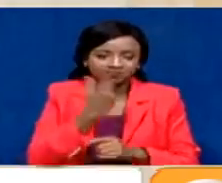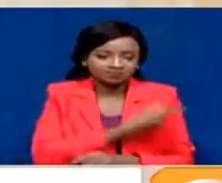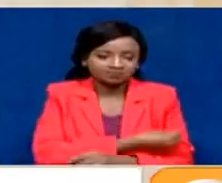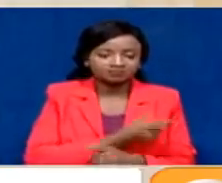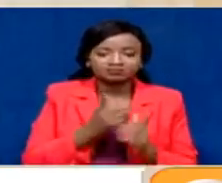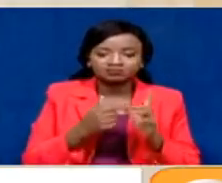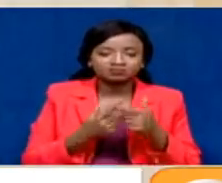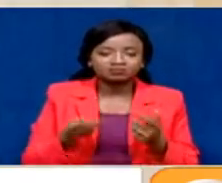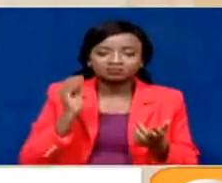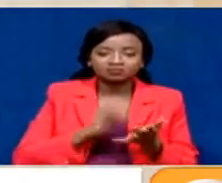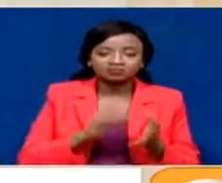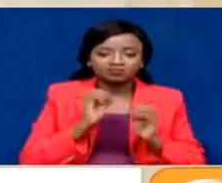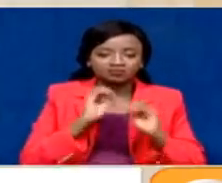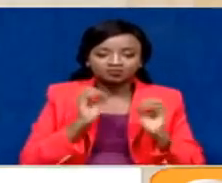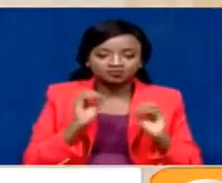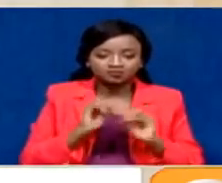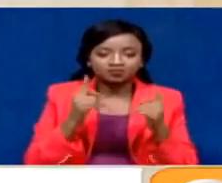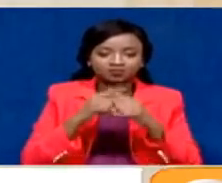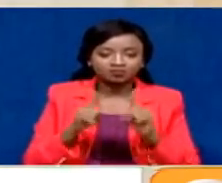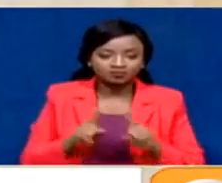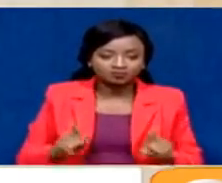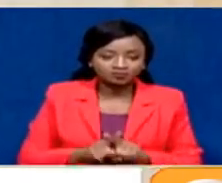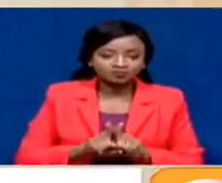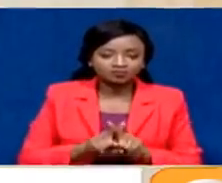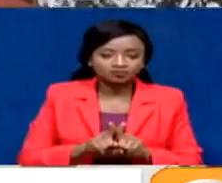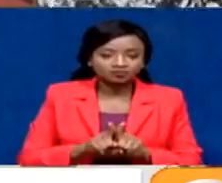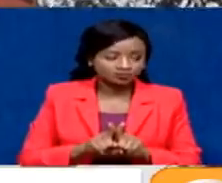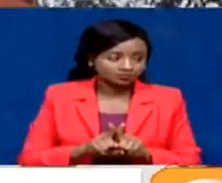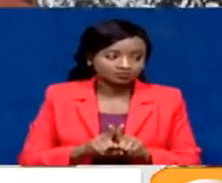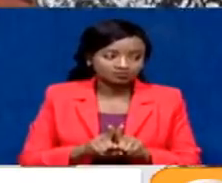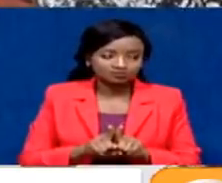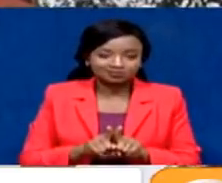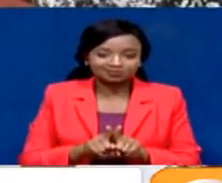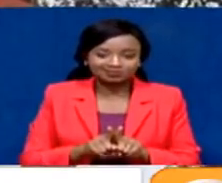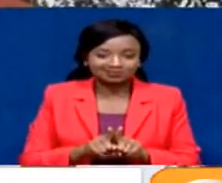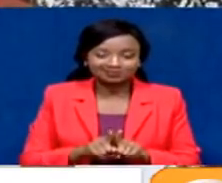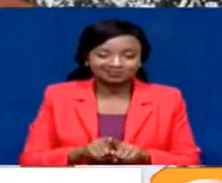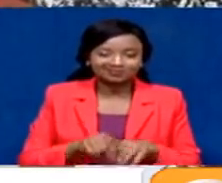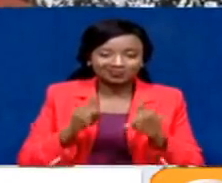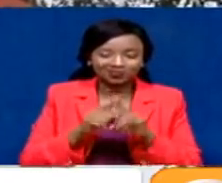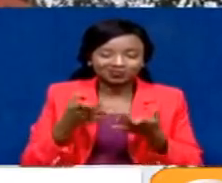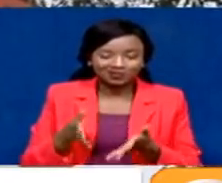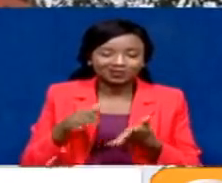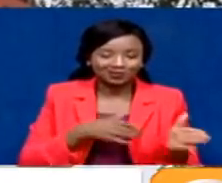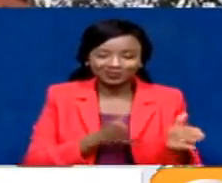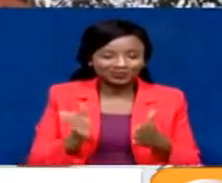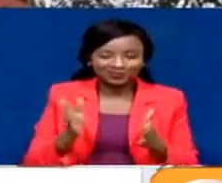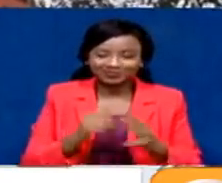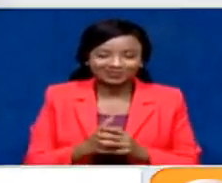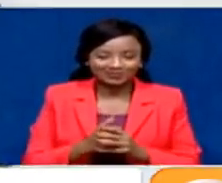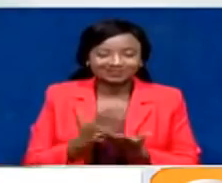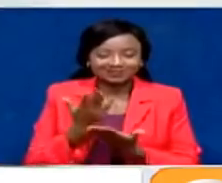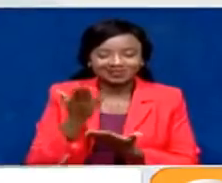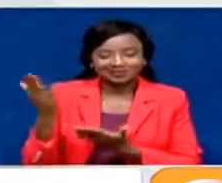to then not take any tablets for 2 months. So it's a treatment option for people who are busy. Majaribio katika hospitali ya Aga Khan